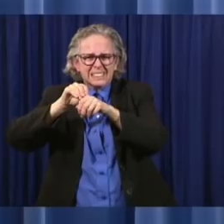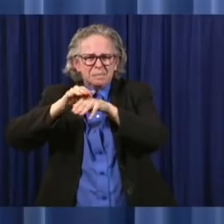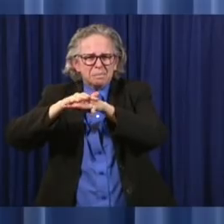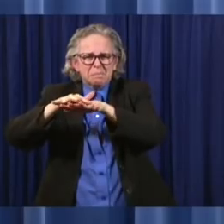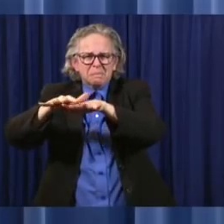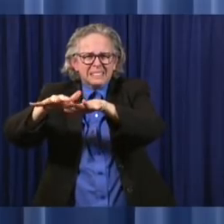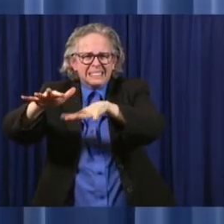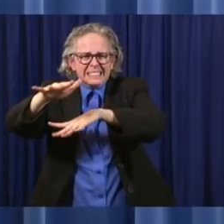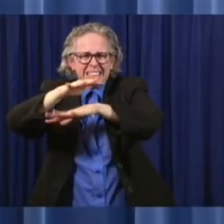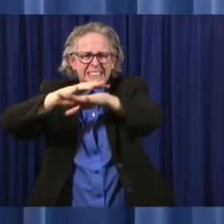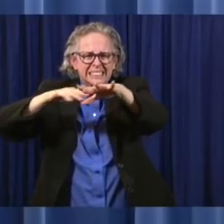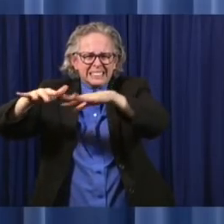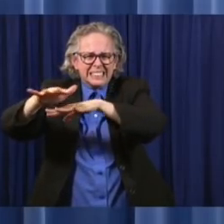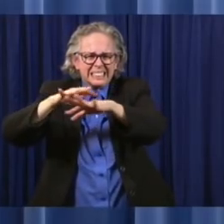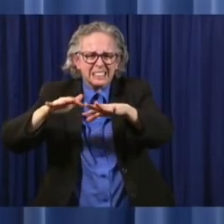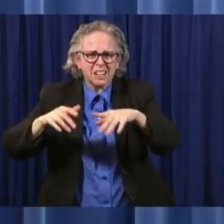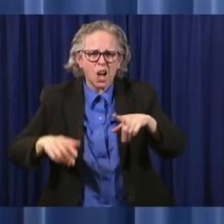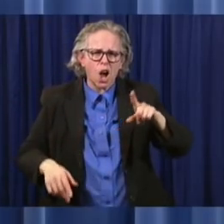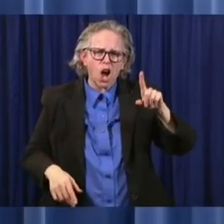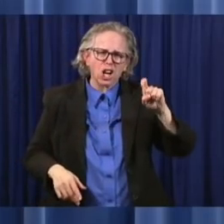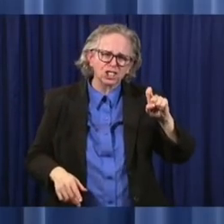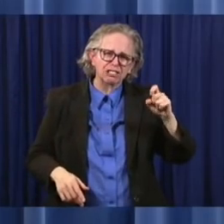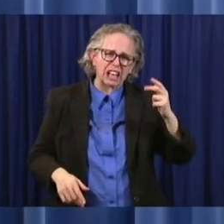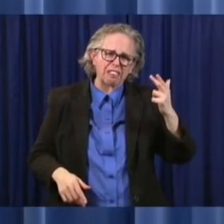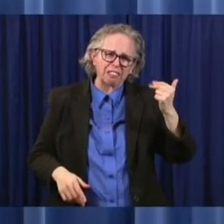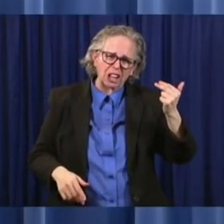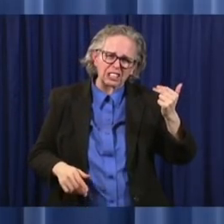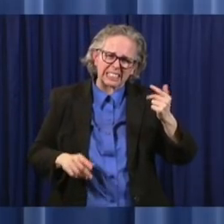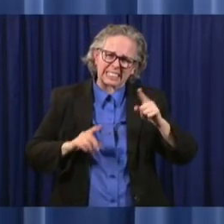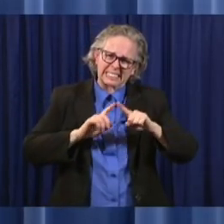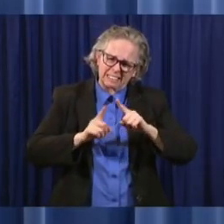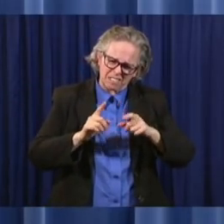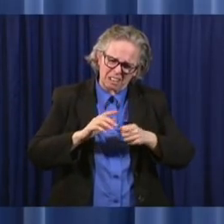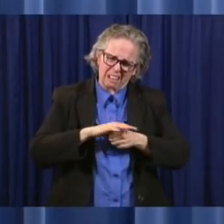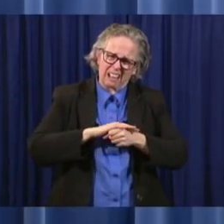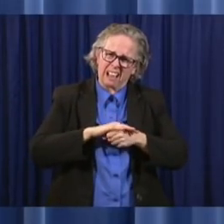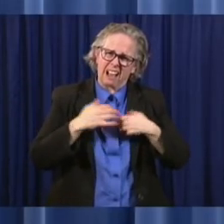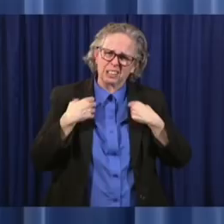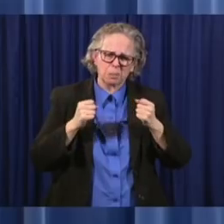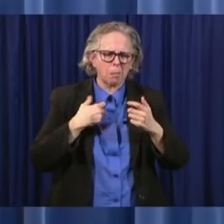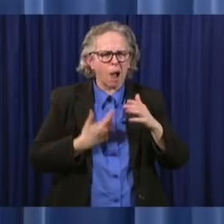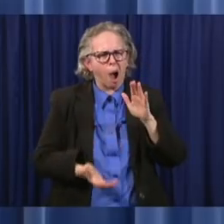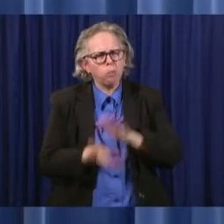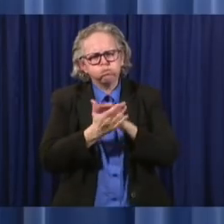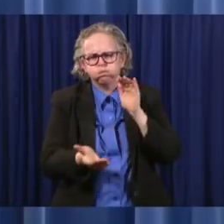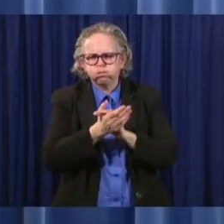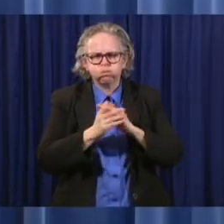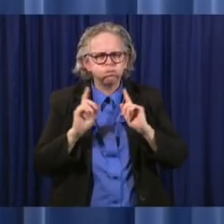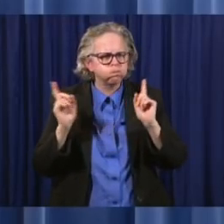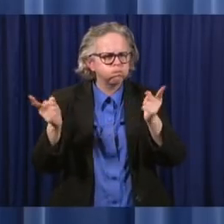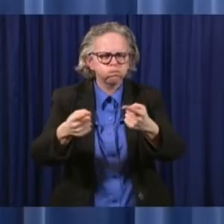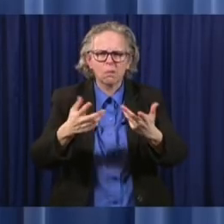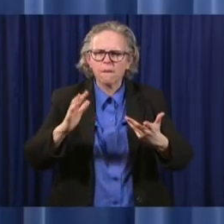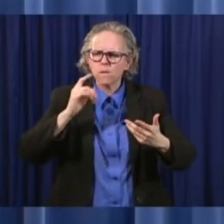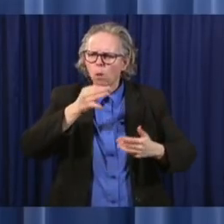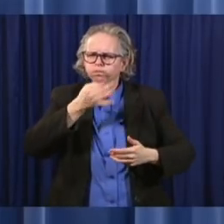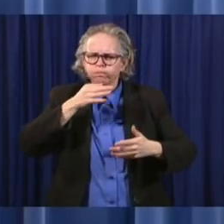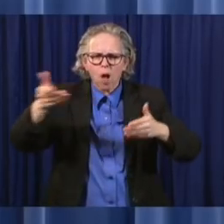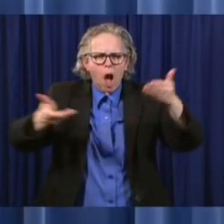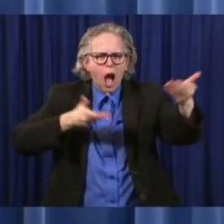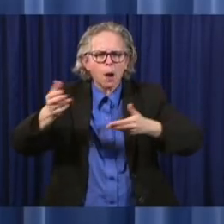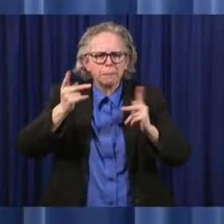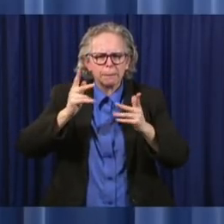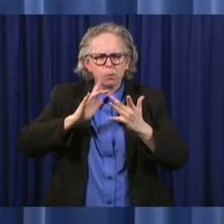there who are getting more people on board, hiring people, going to utilize this